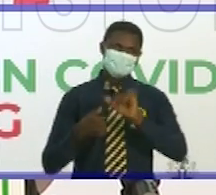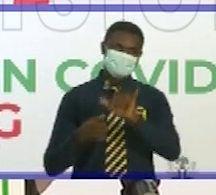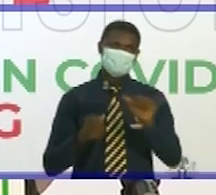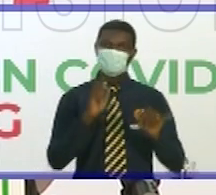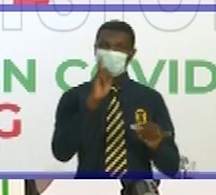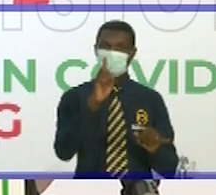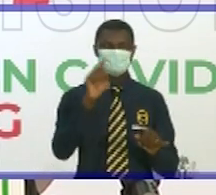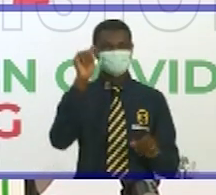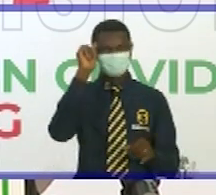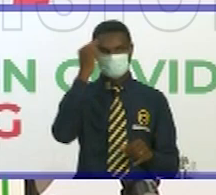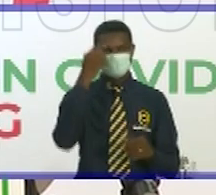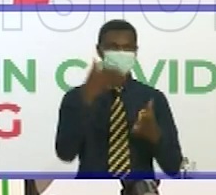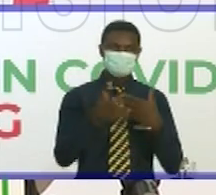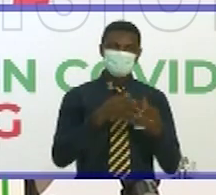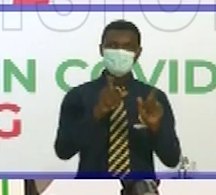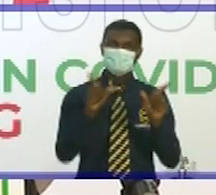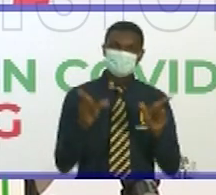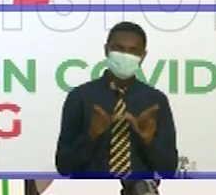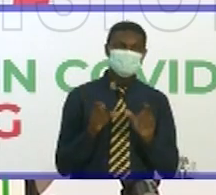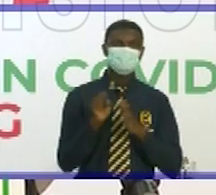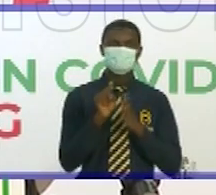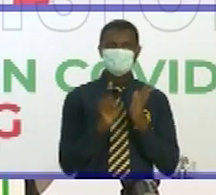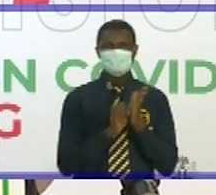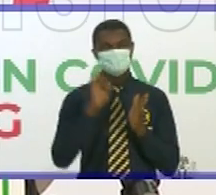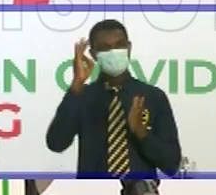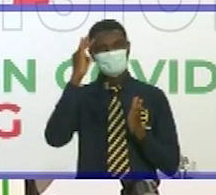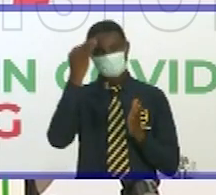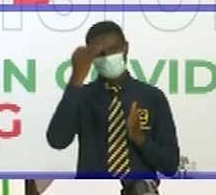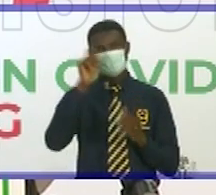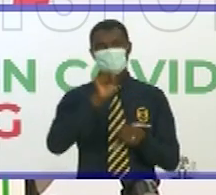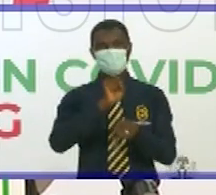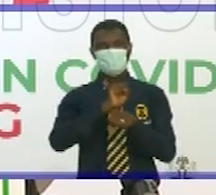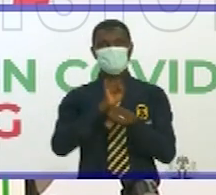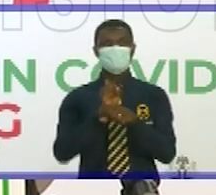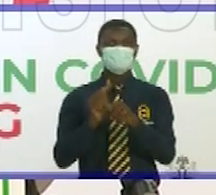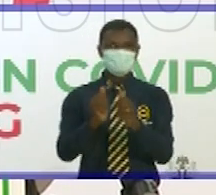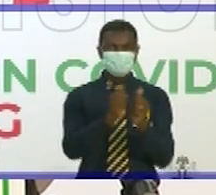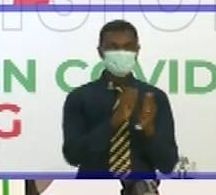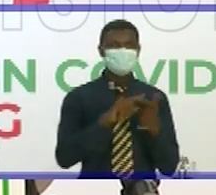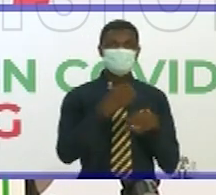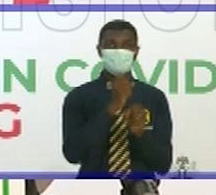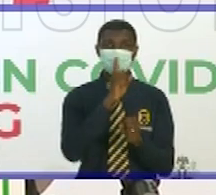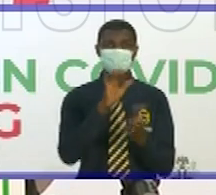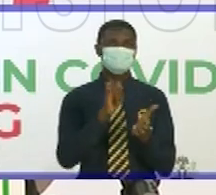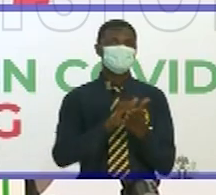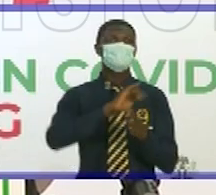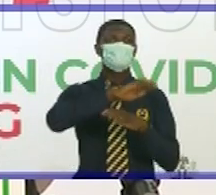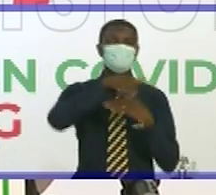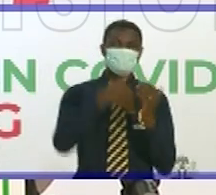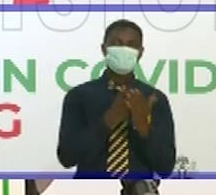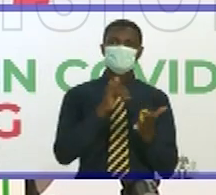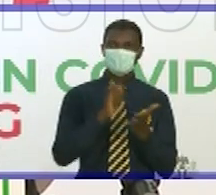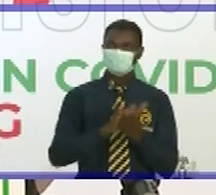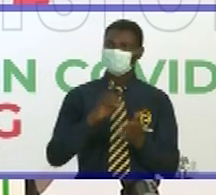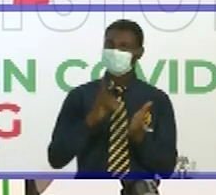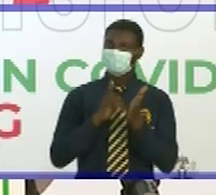boya ijoba ibile ni o ijoba ipinle ni o abi ijoba apapo wi pe ka fun won ni eto won ti o ma le